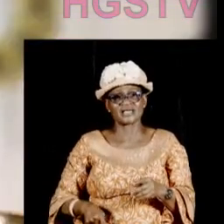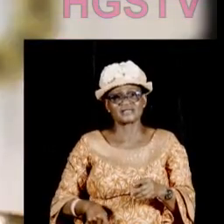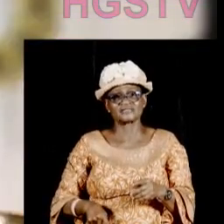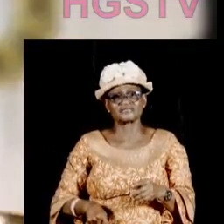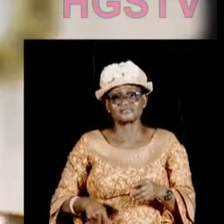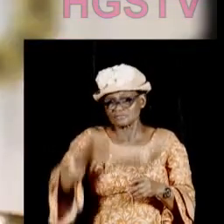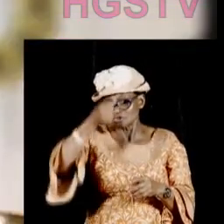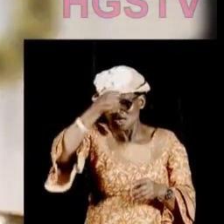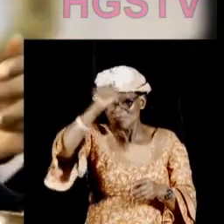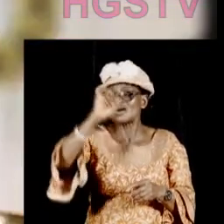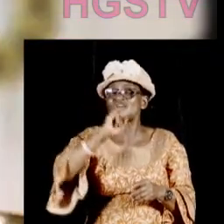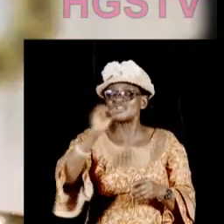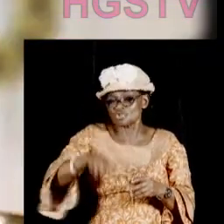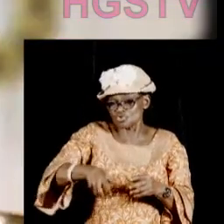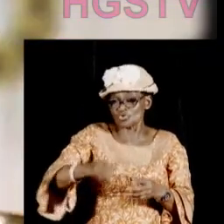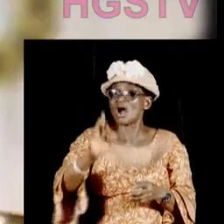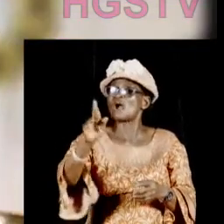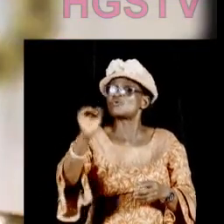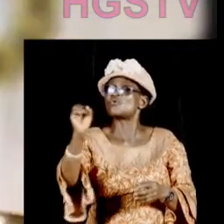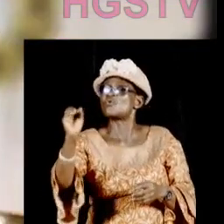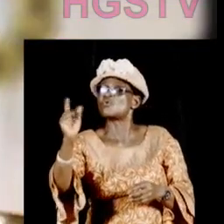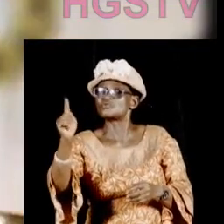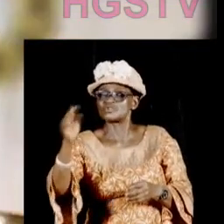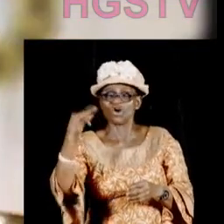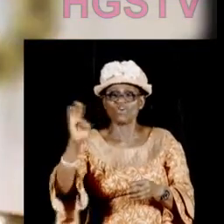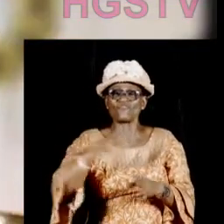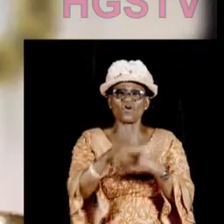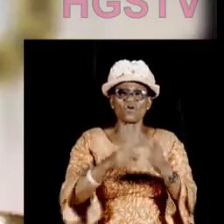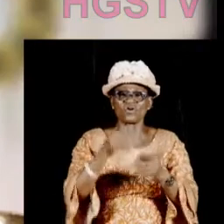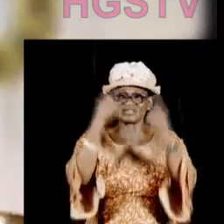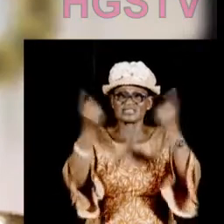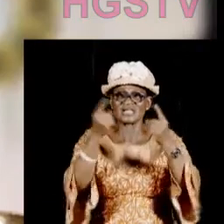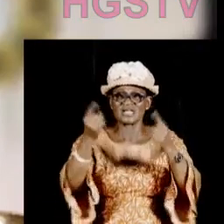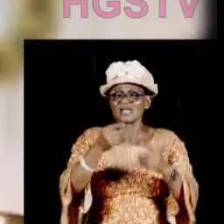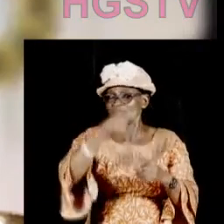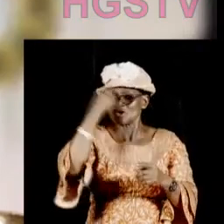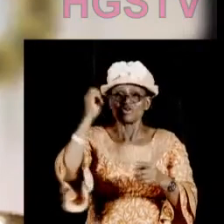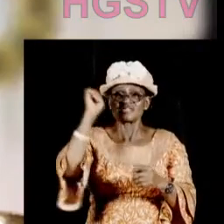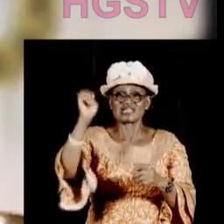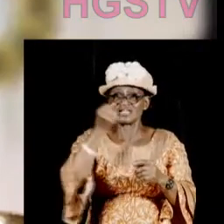Rebellion is the root of all sins. And because he disobeyed God,